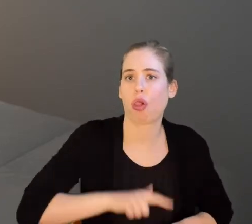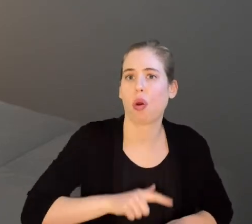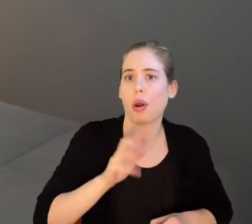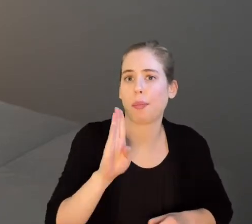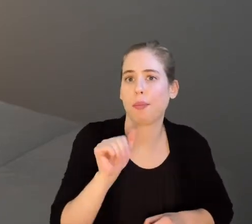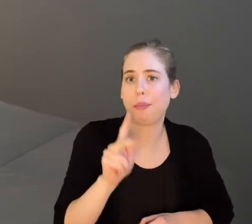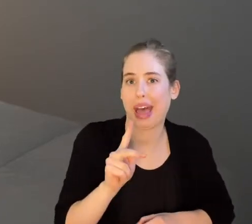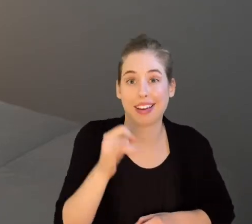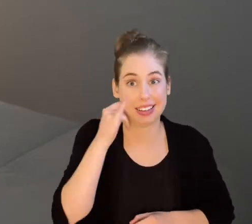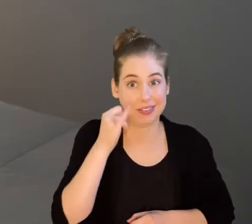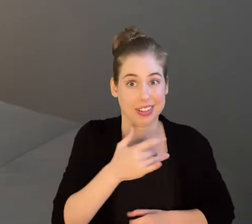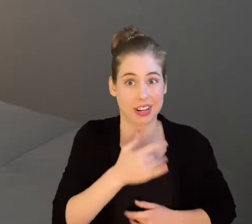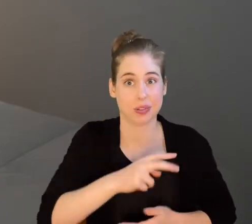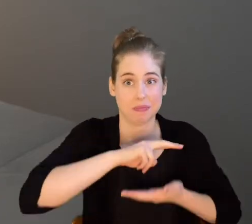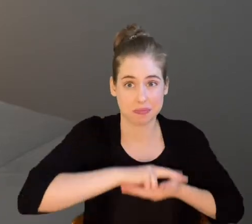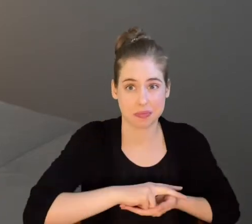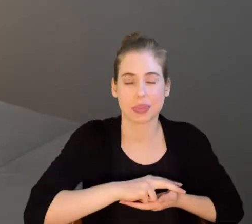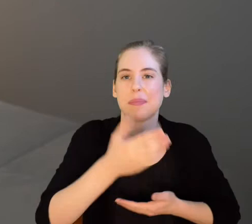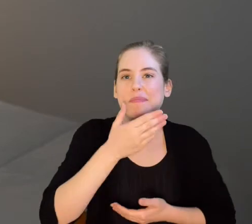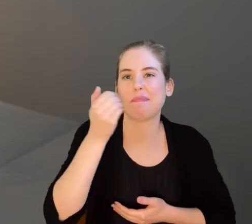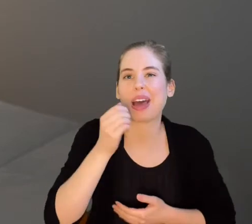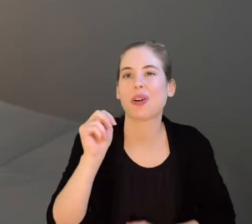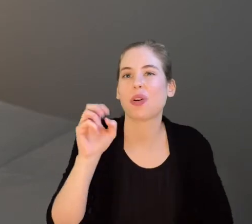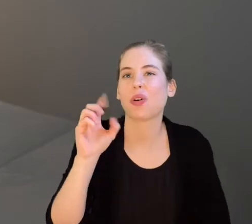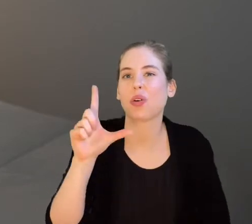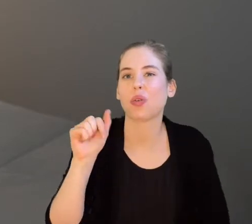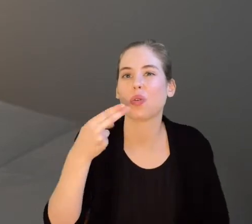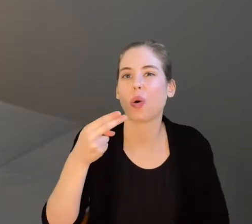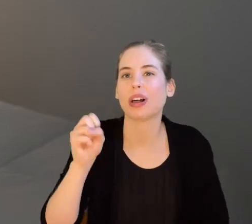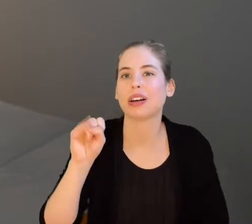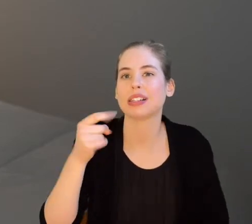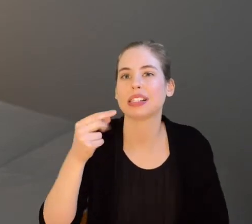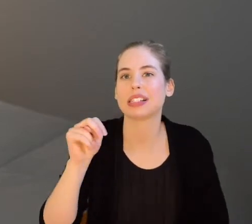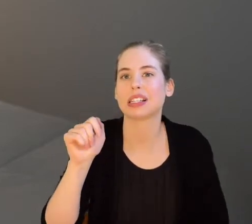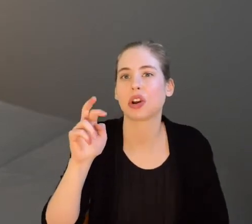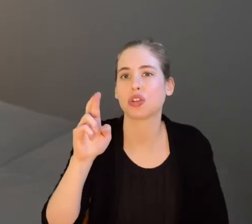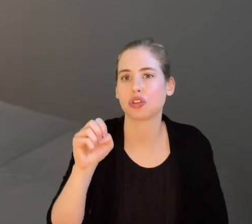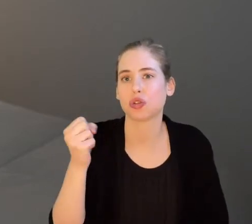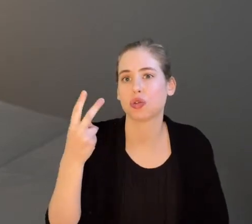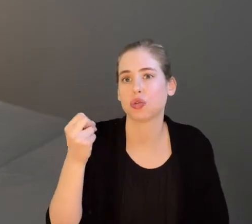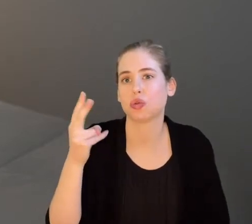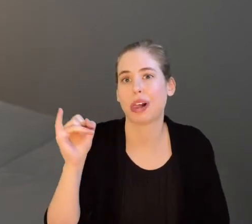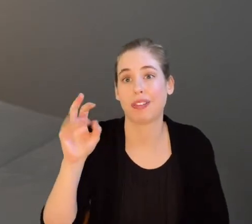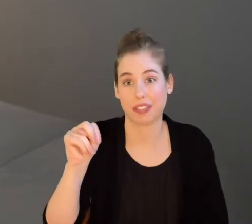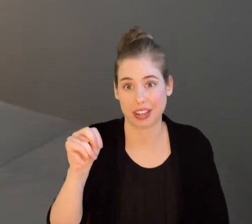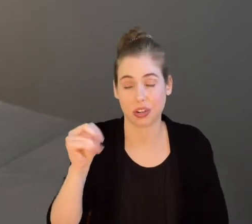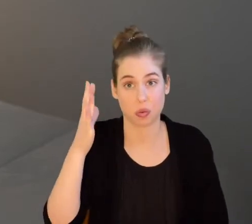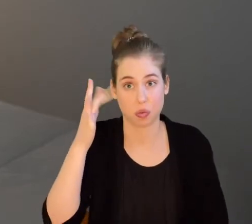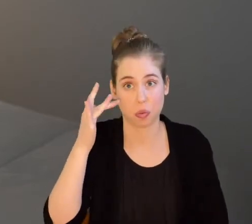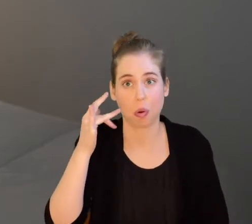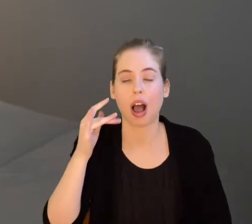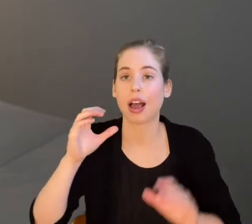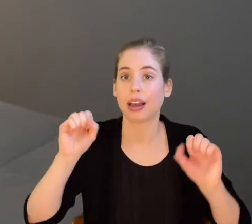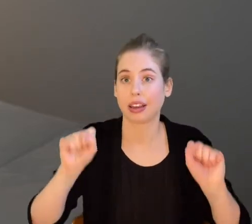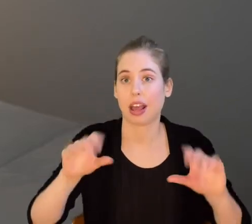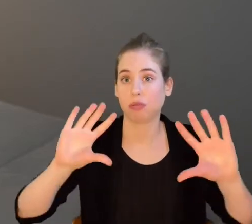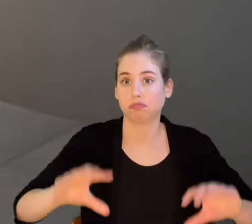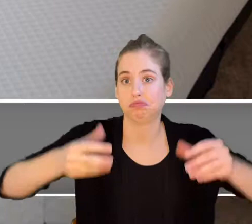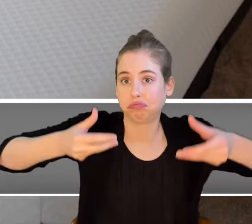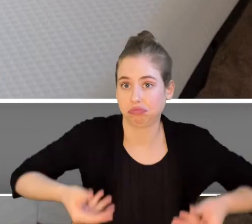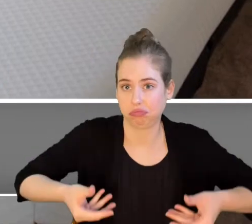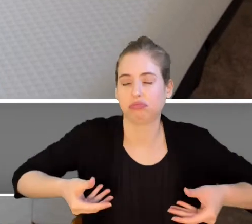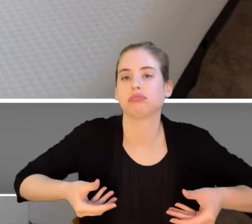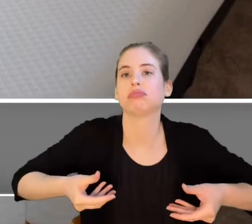two-sided flippable mattress is firm on one side and soft on the other, so it could be a good choice for those of you that sleep on your